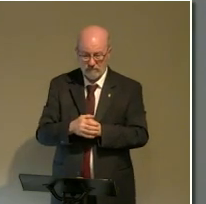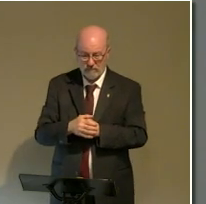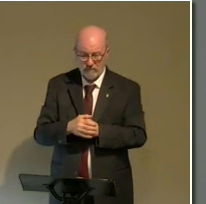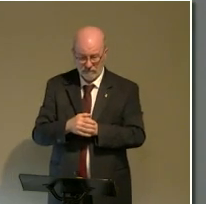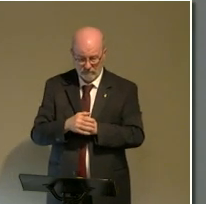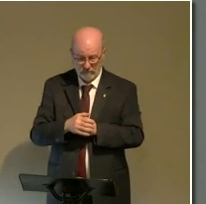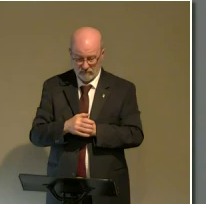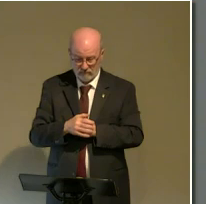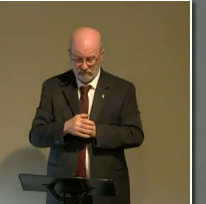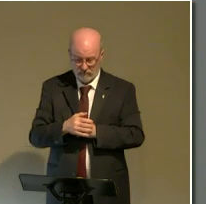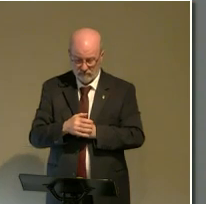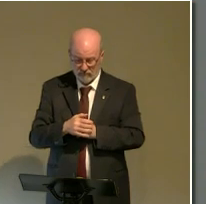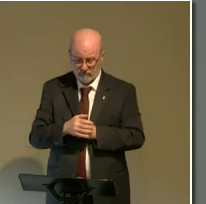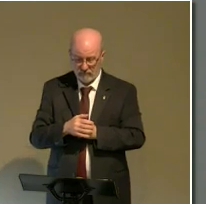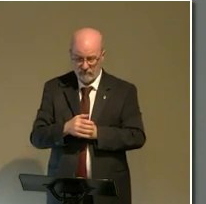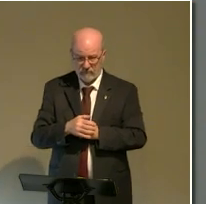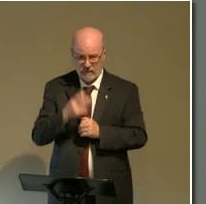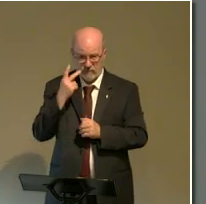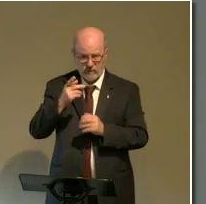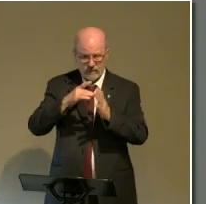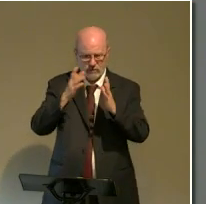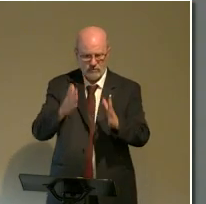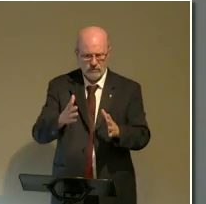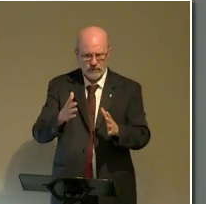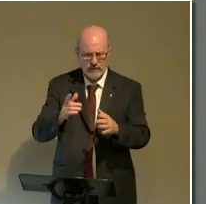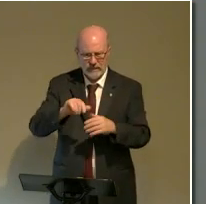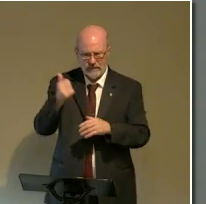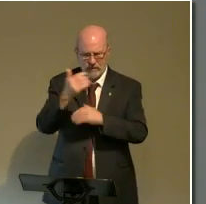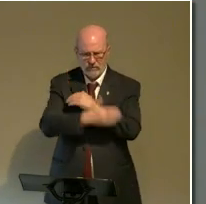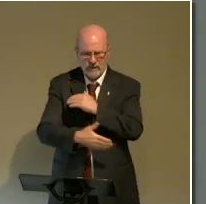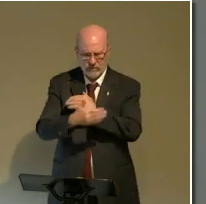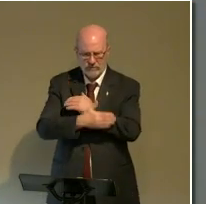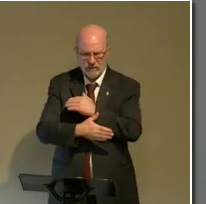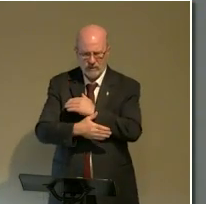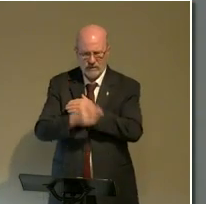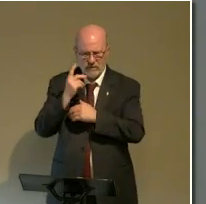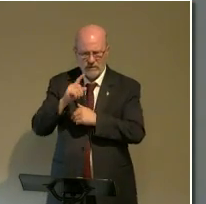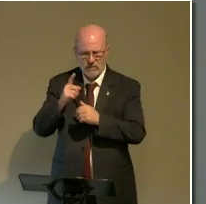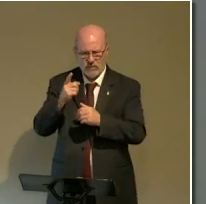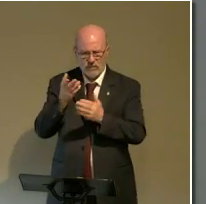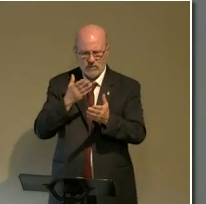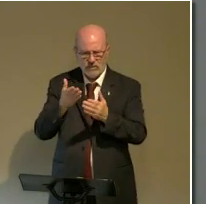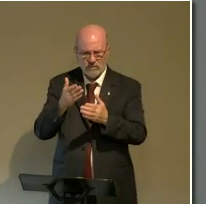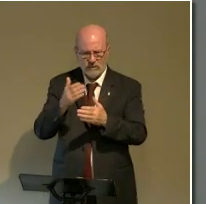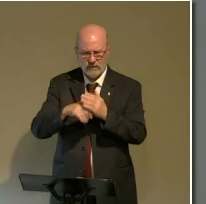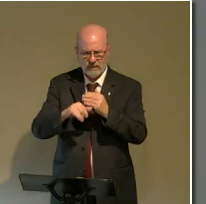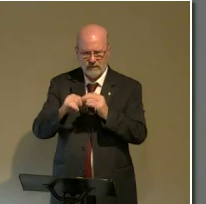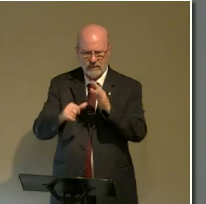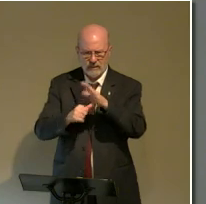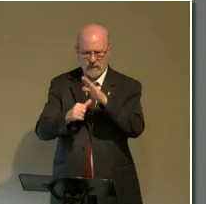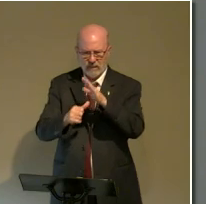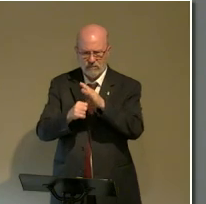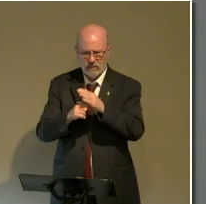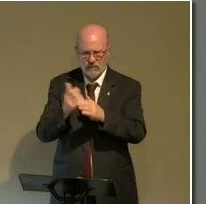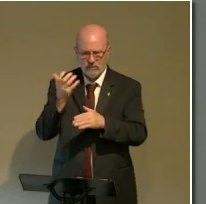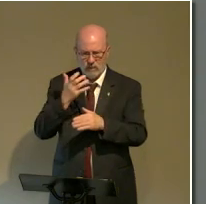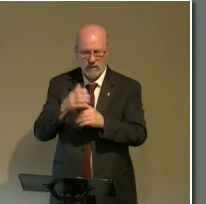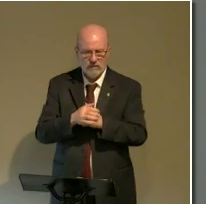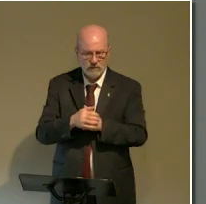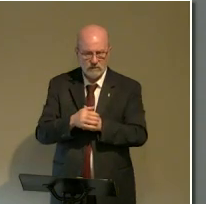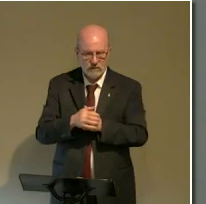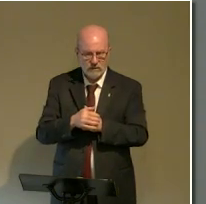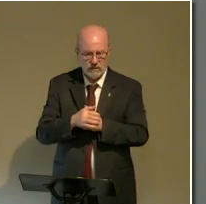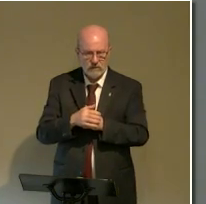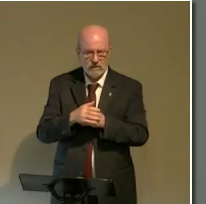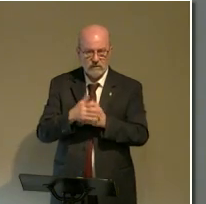You know, have you seen Christianity in another country? I seen one service in Iran. Whoa, like it